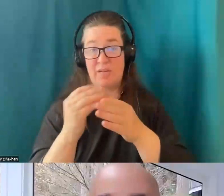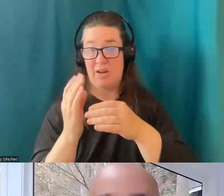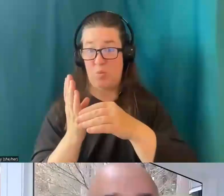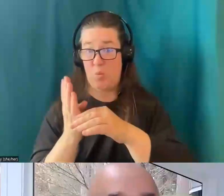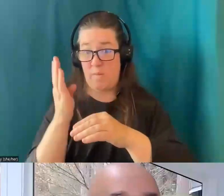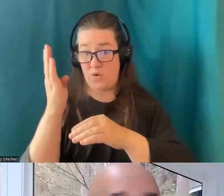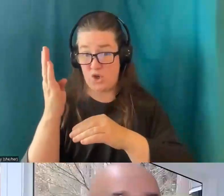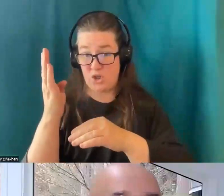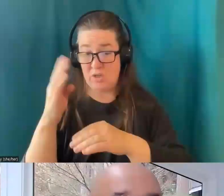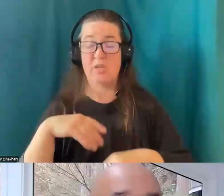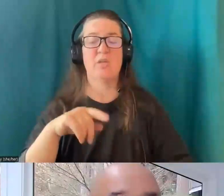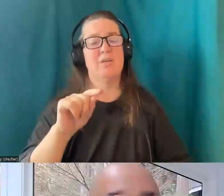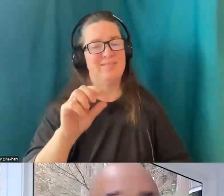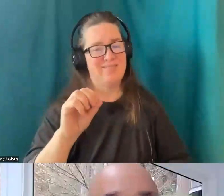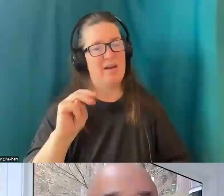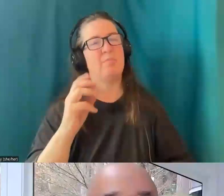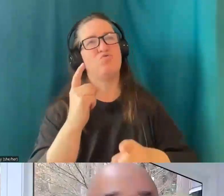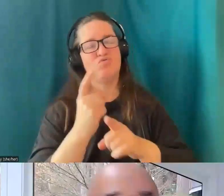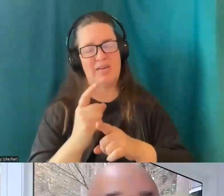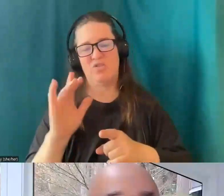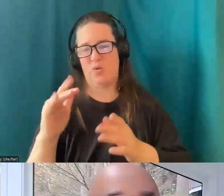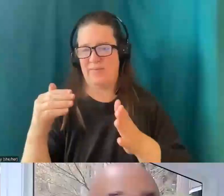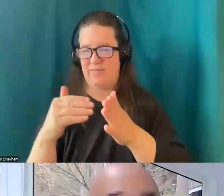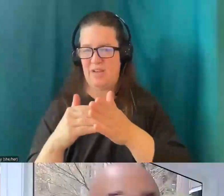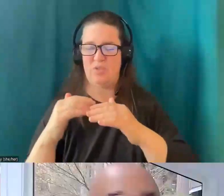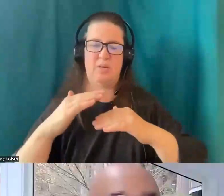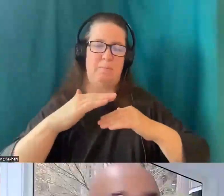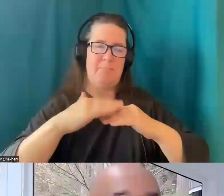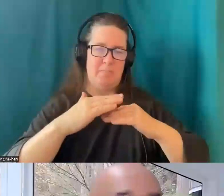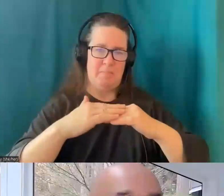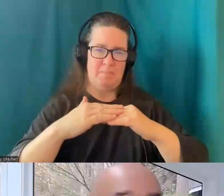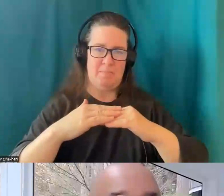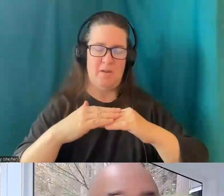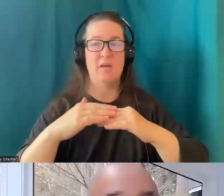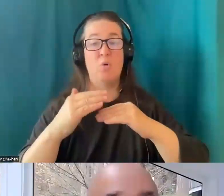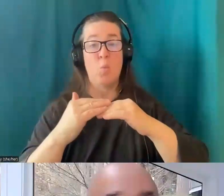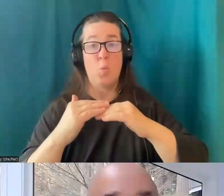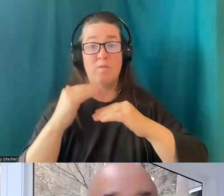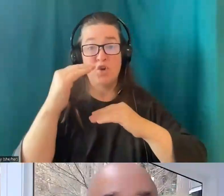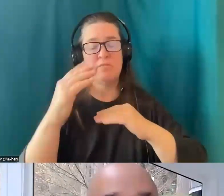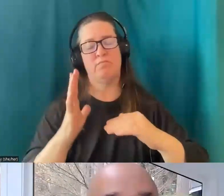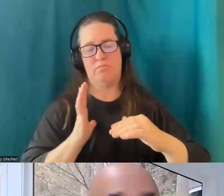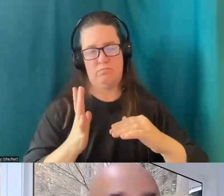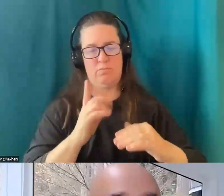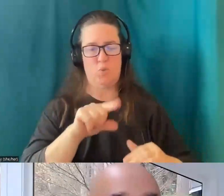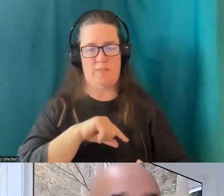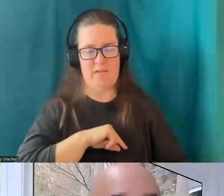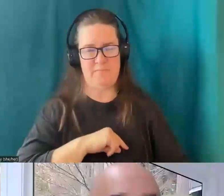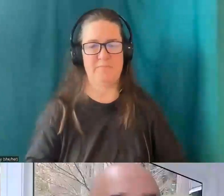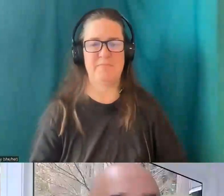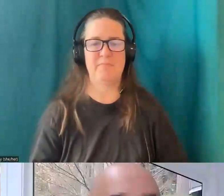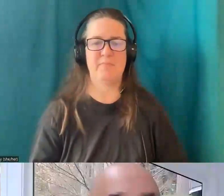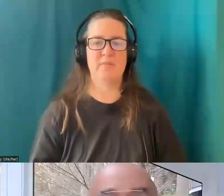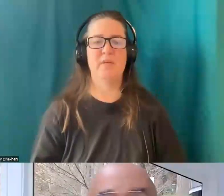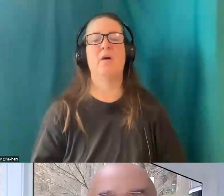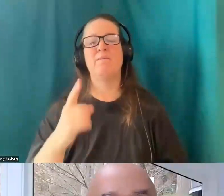Yes, 25,000 is the minimum. So any amount over 25,000 would qualify for it. And this is over 3